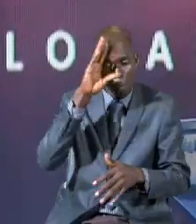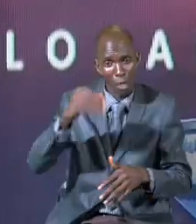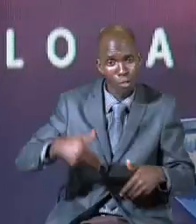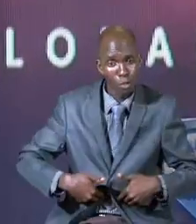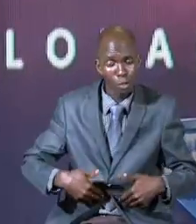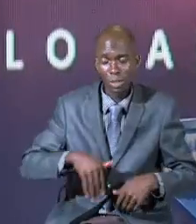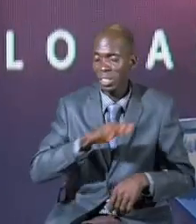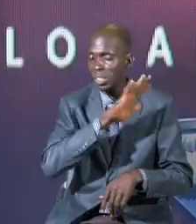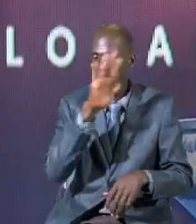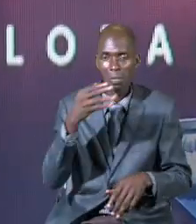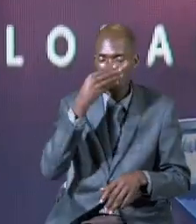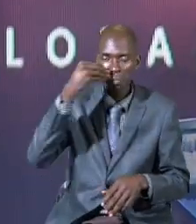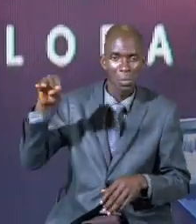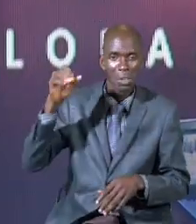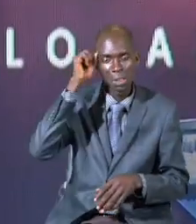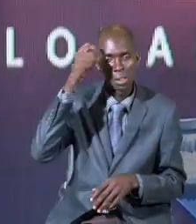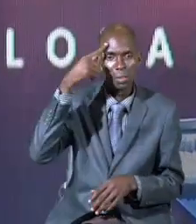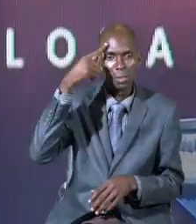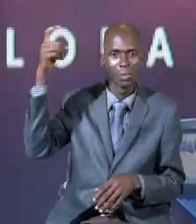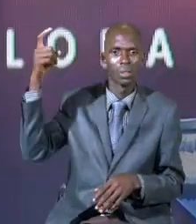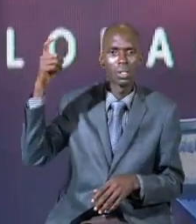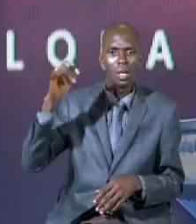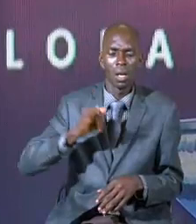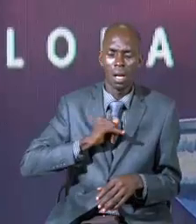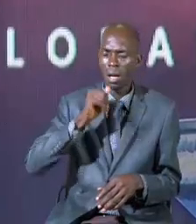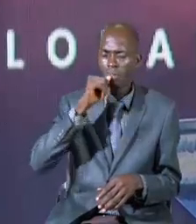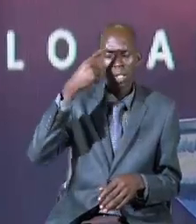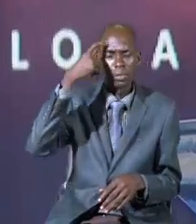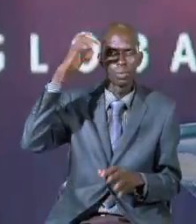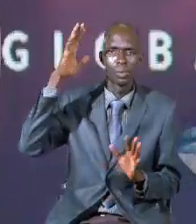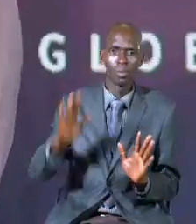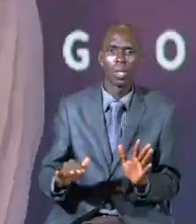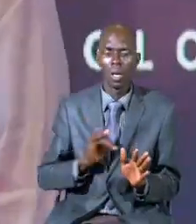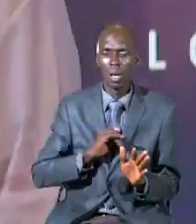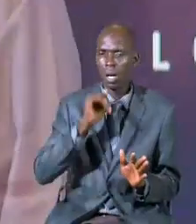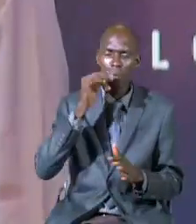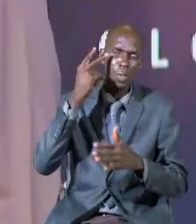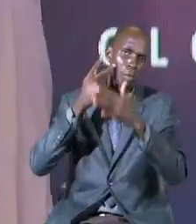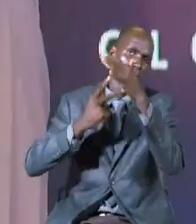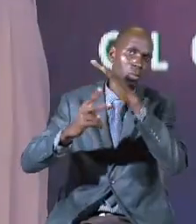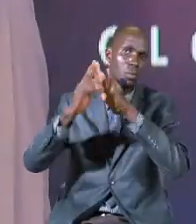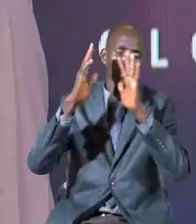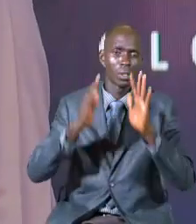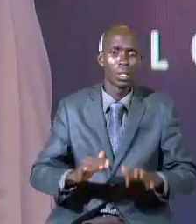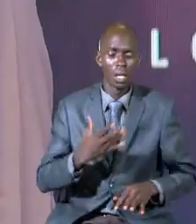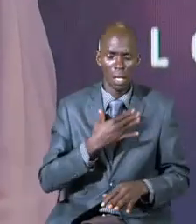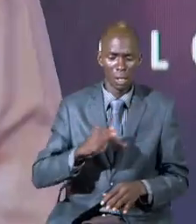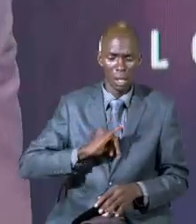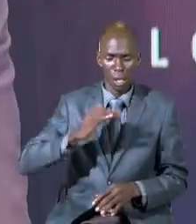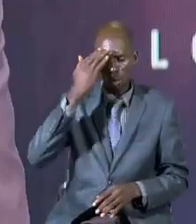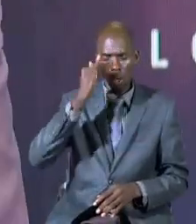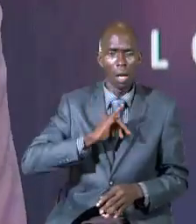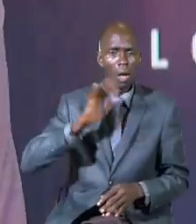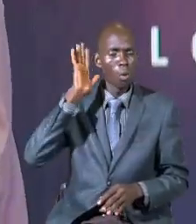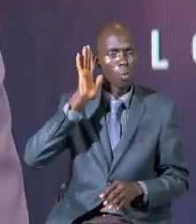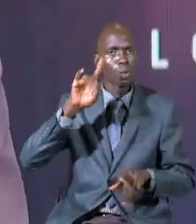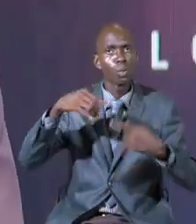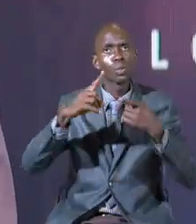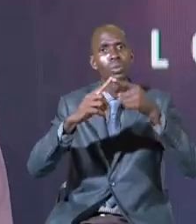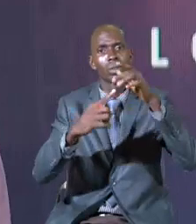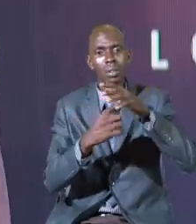dreamer. I'm a visionary. And I know I'm going to the top. What are you doing here in